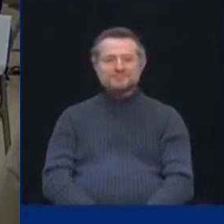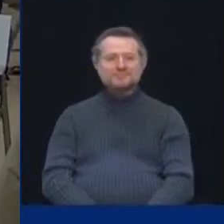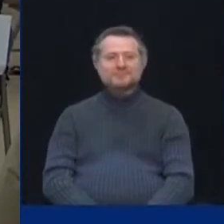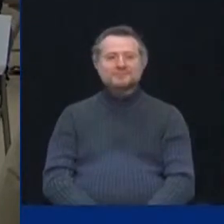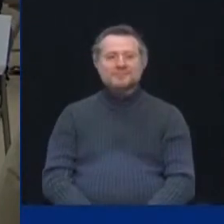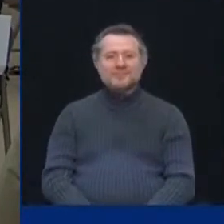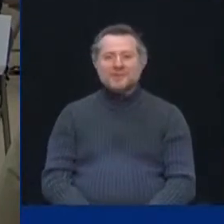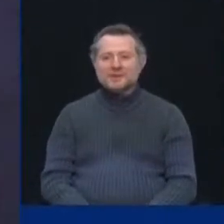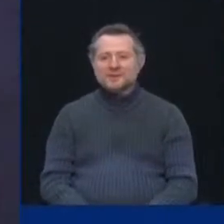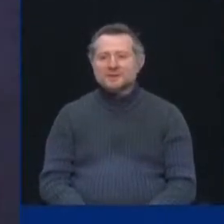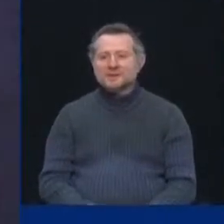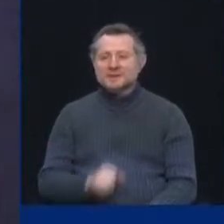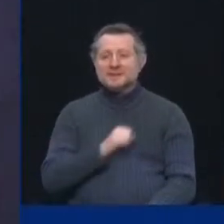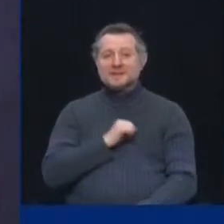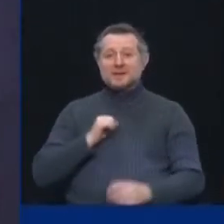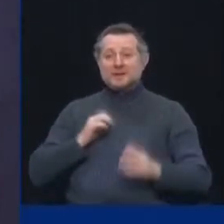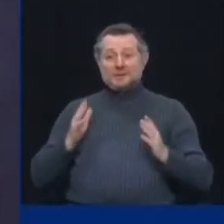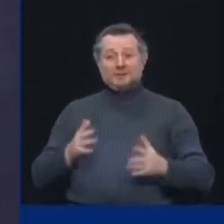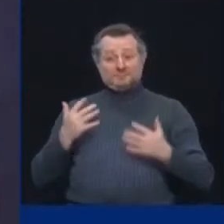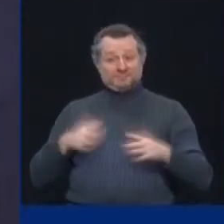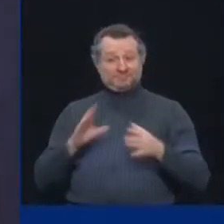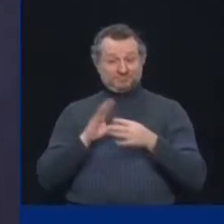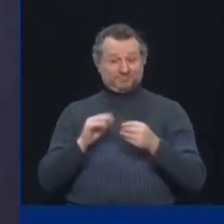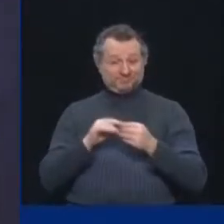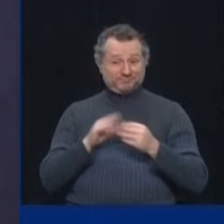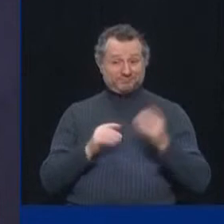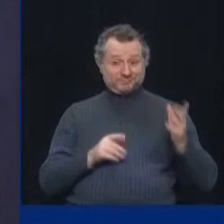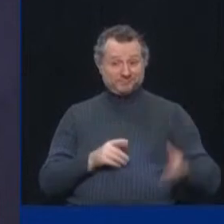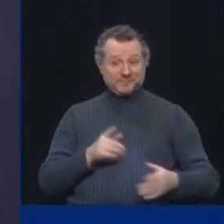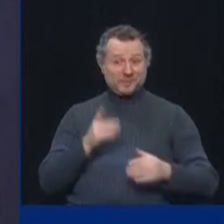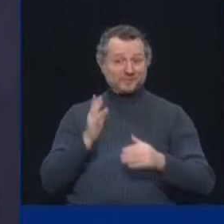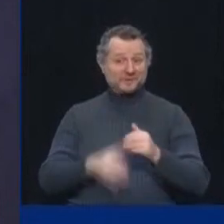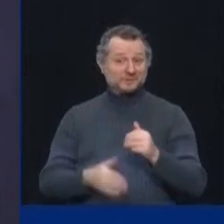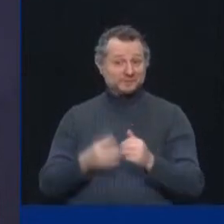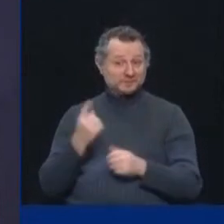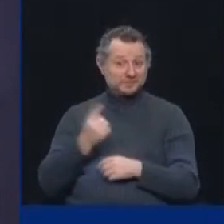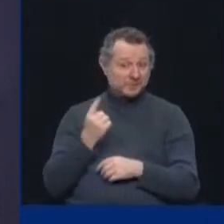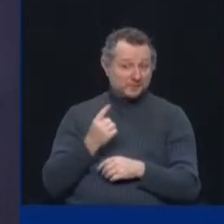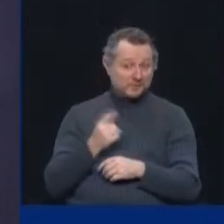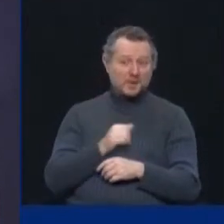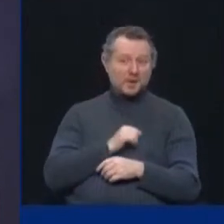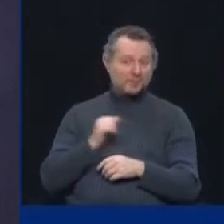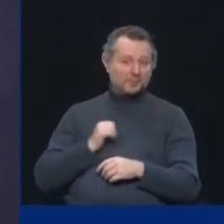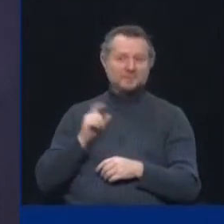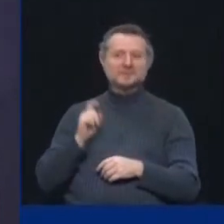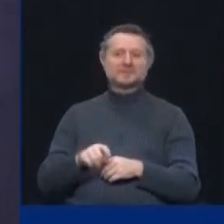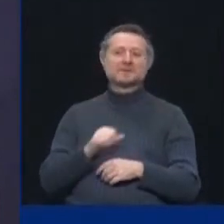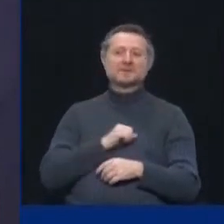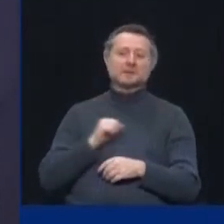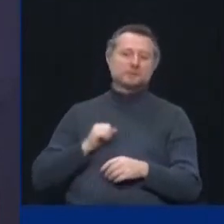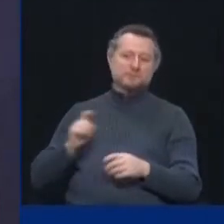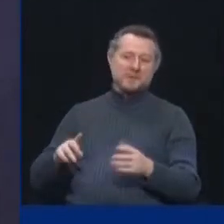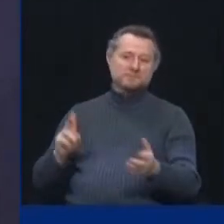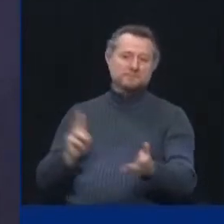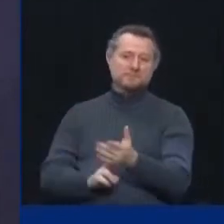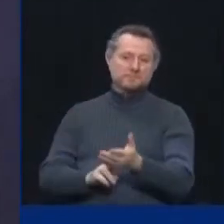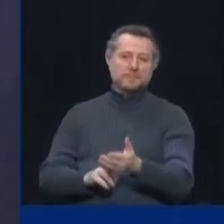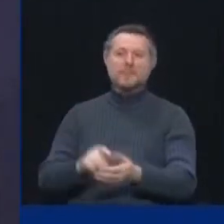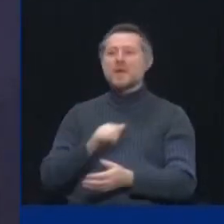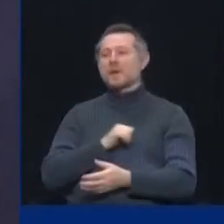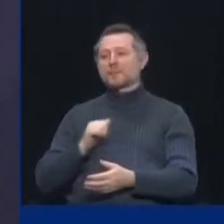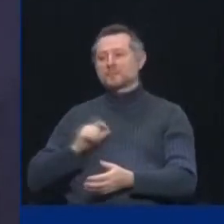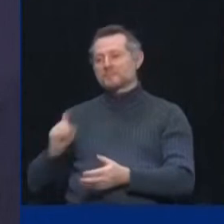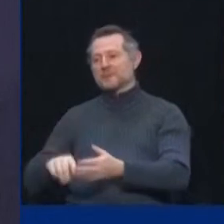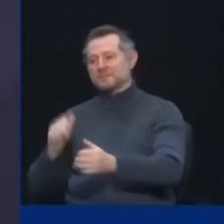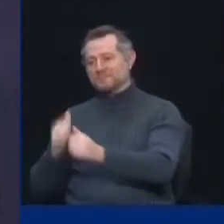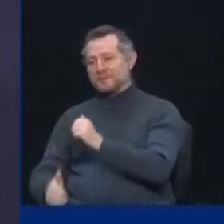And as the senator said, to get something done in Albany, you have to get the Senate to pass it, and you have to get the Assembly to pass it. And